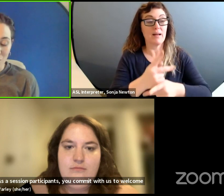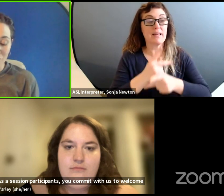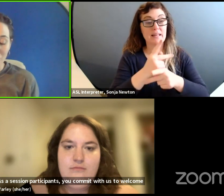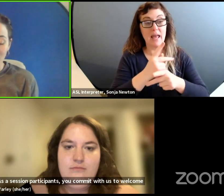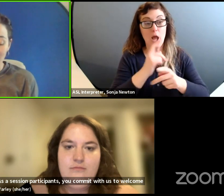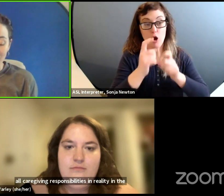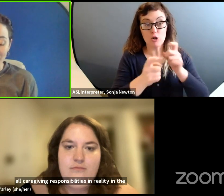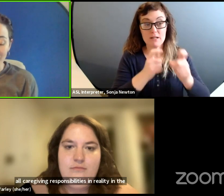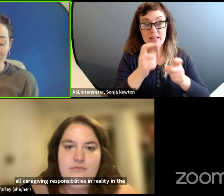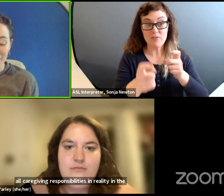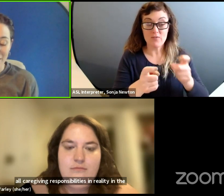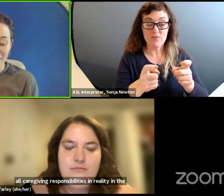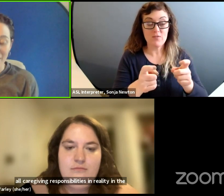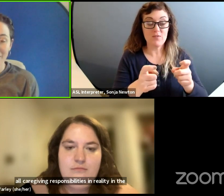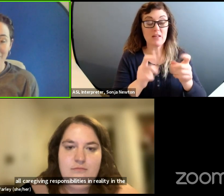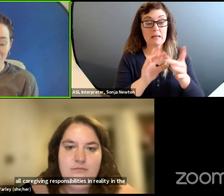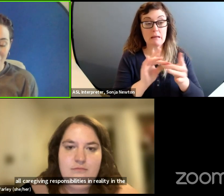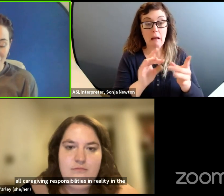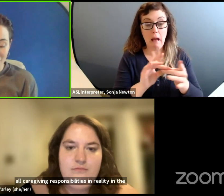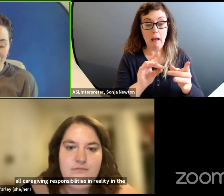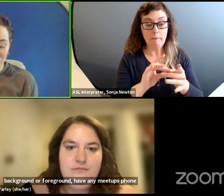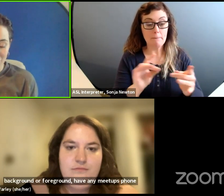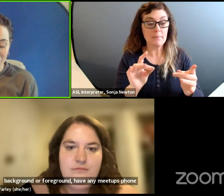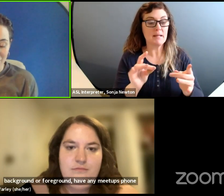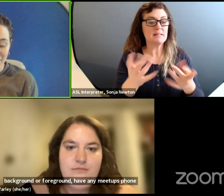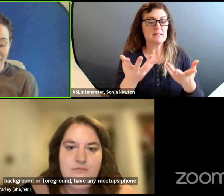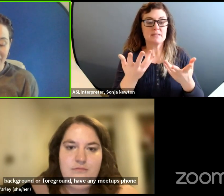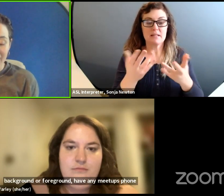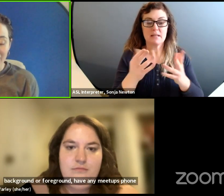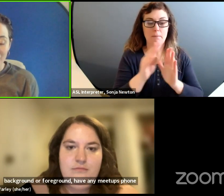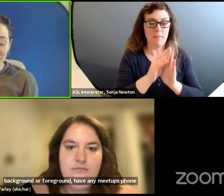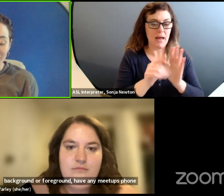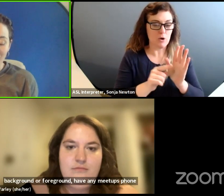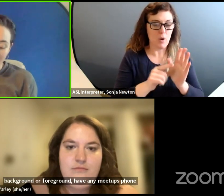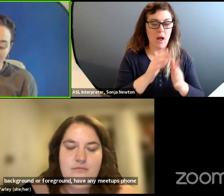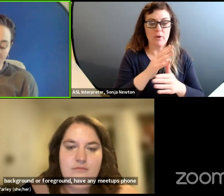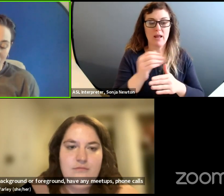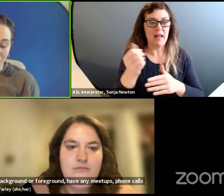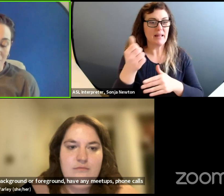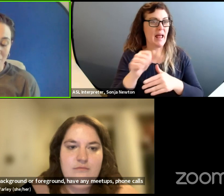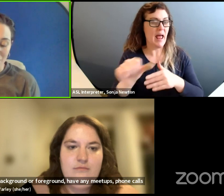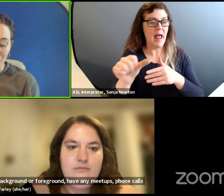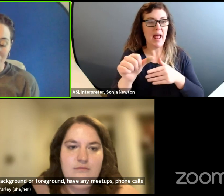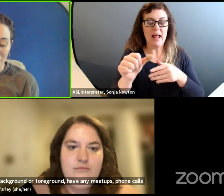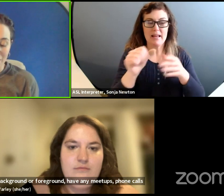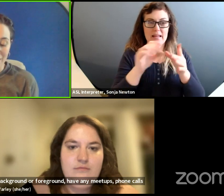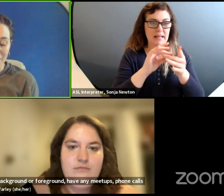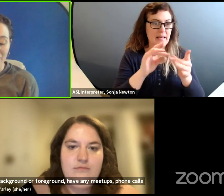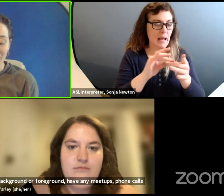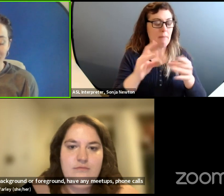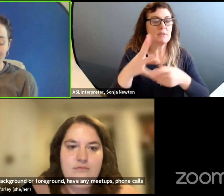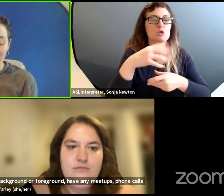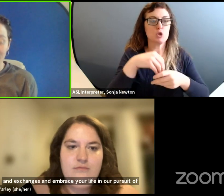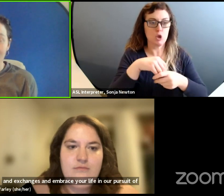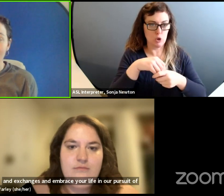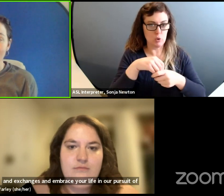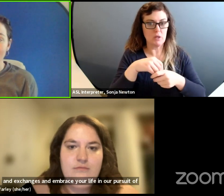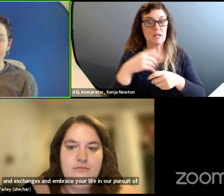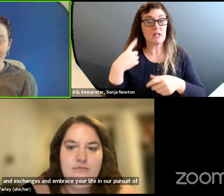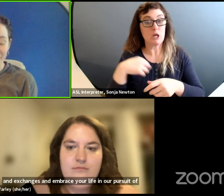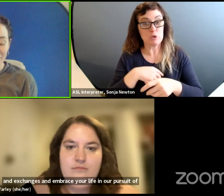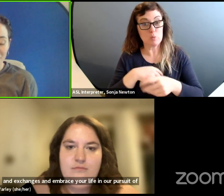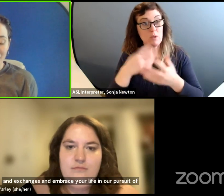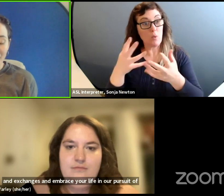background or foreground of any meetups, phone calls, and exchanges, and embrace your life in our pursuit of productive and supportive